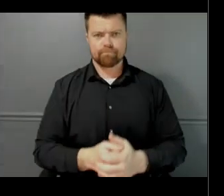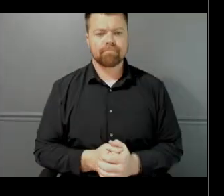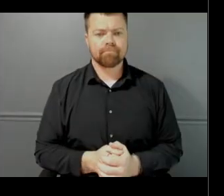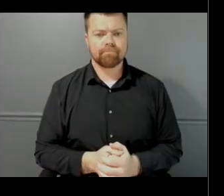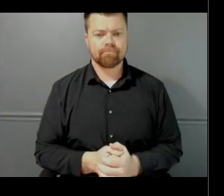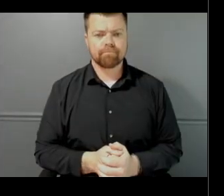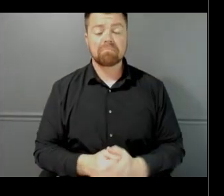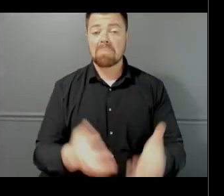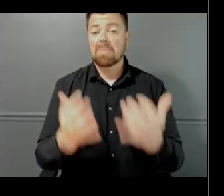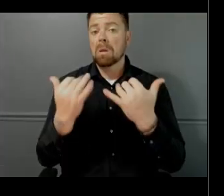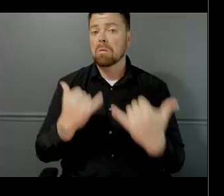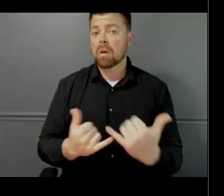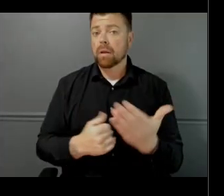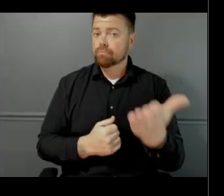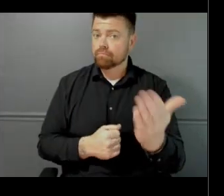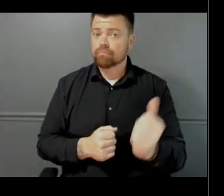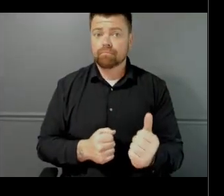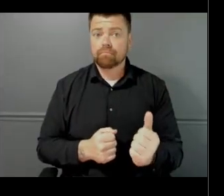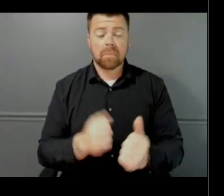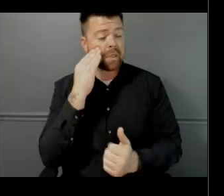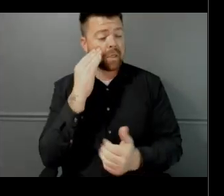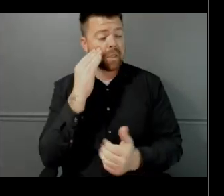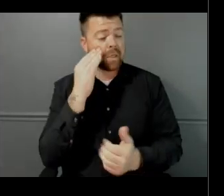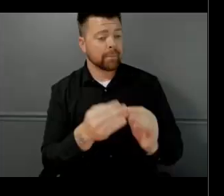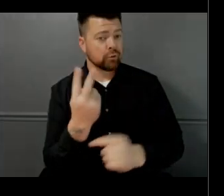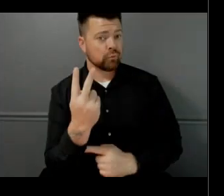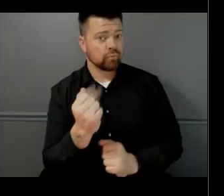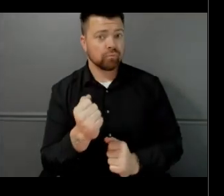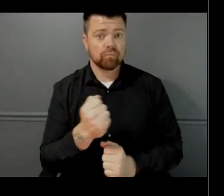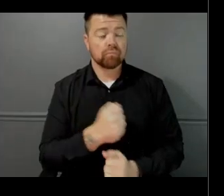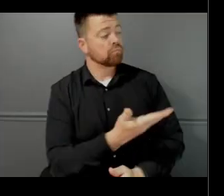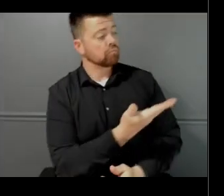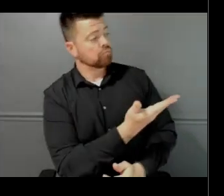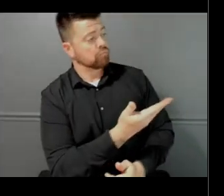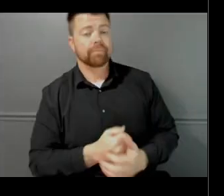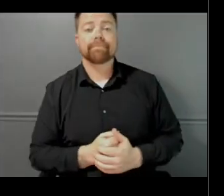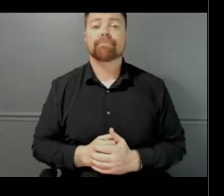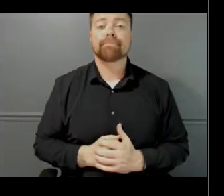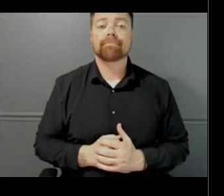And now we've reached knowledge check 2. Michael?